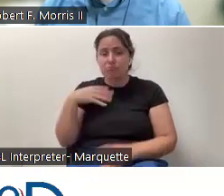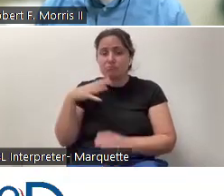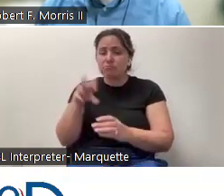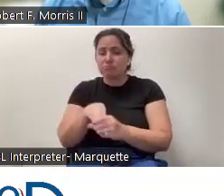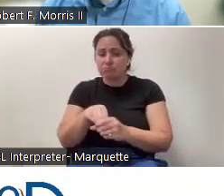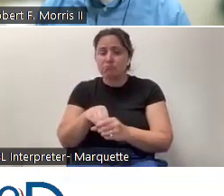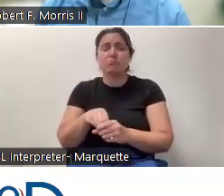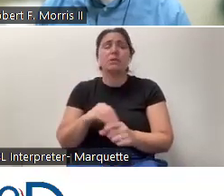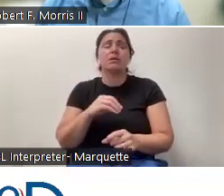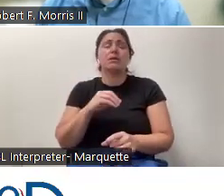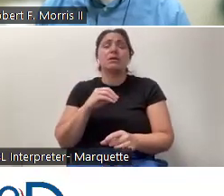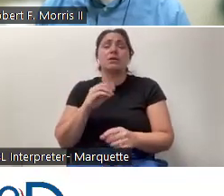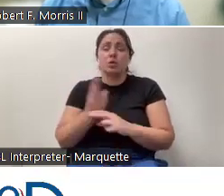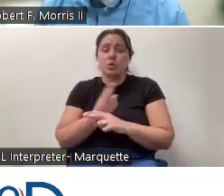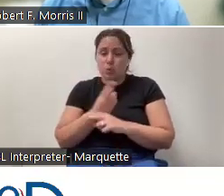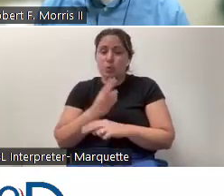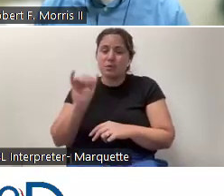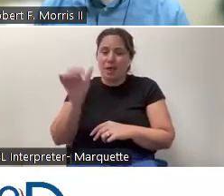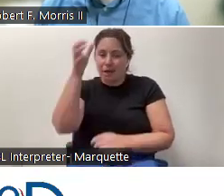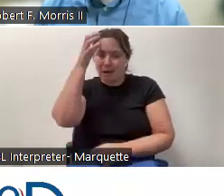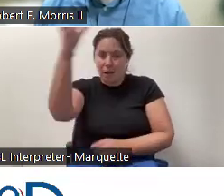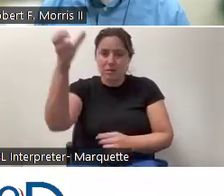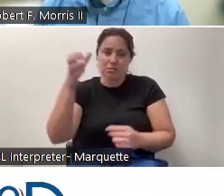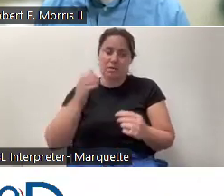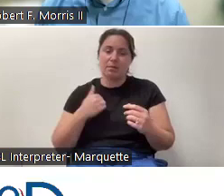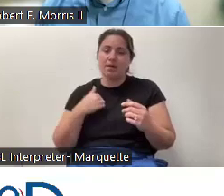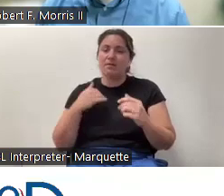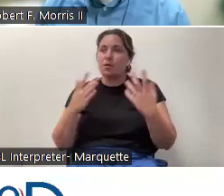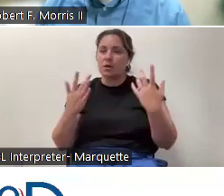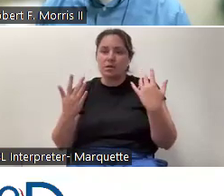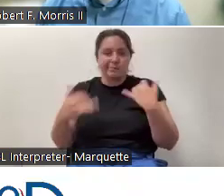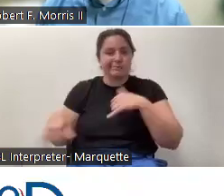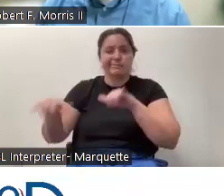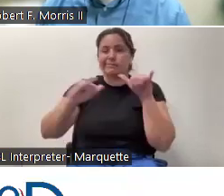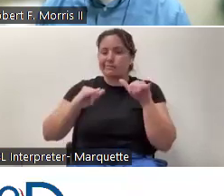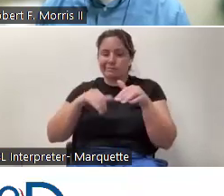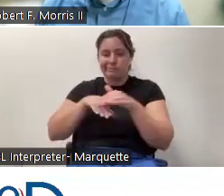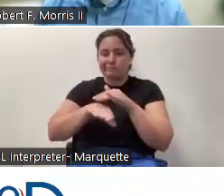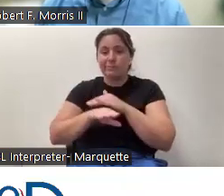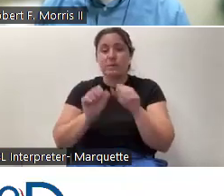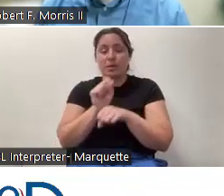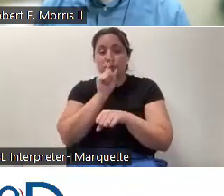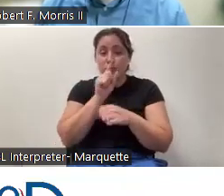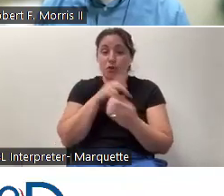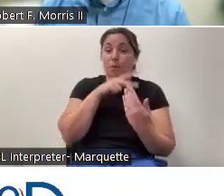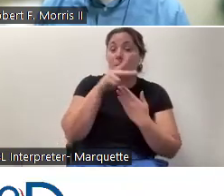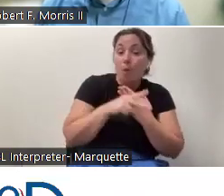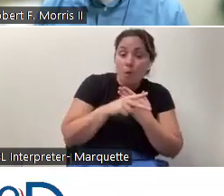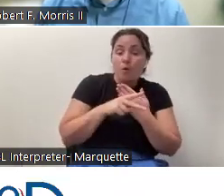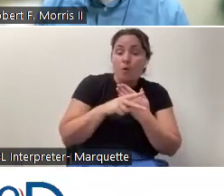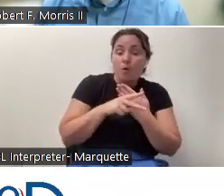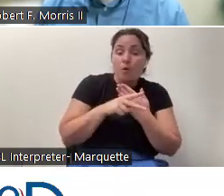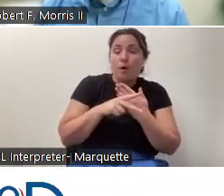we utilize that concept of universal design to ensure that programmatic and physical accessibility is there for